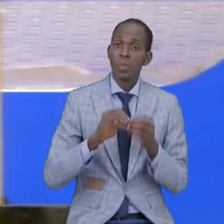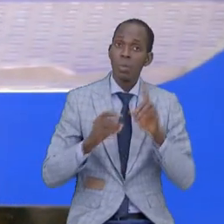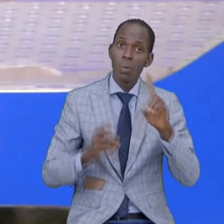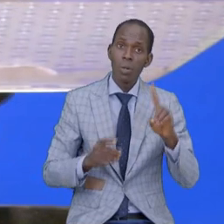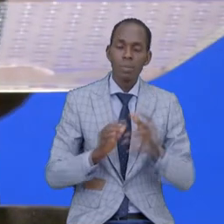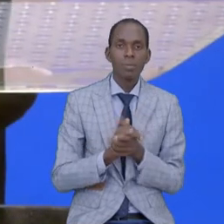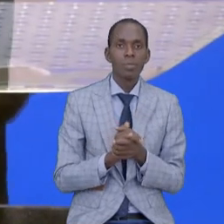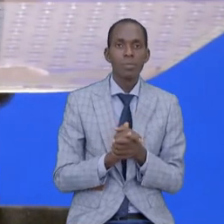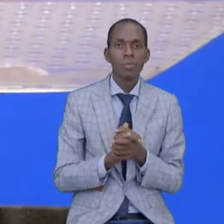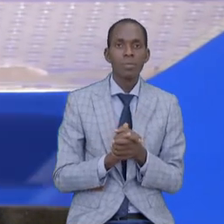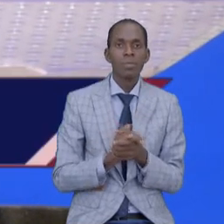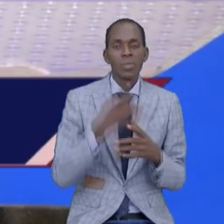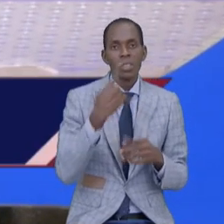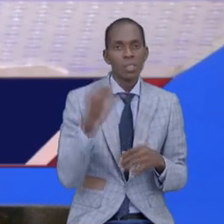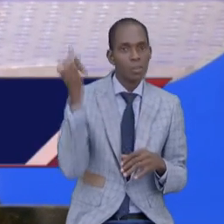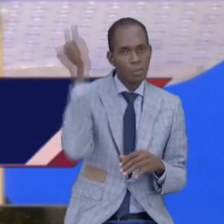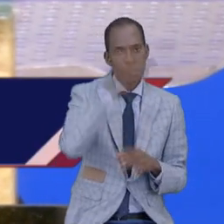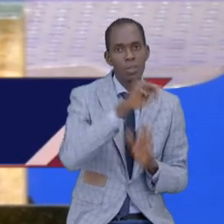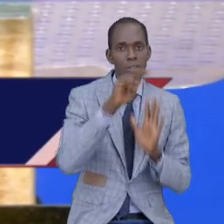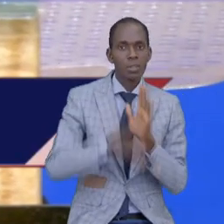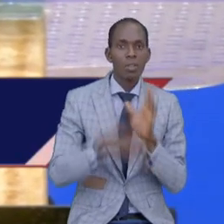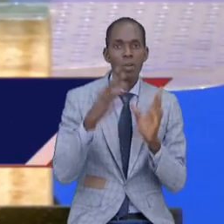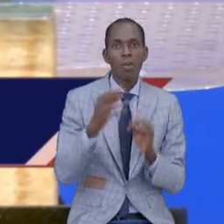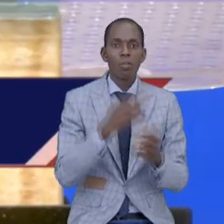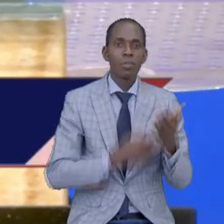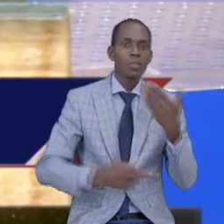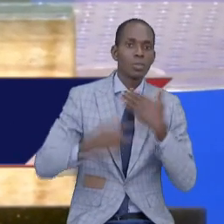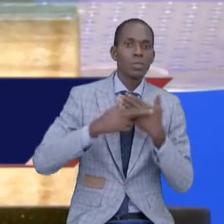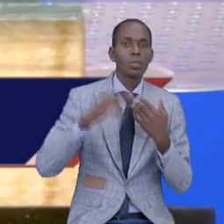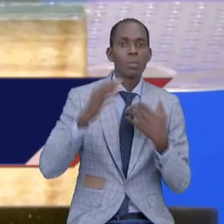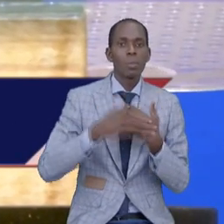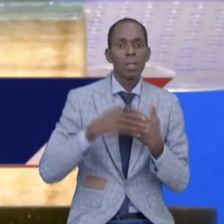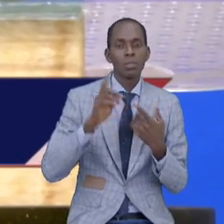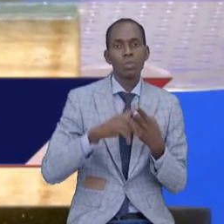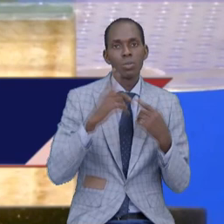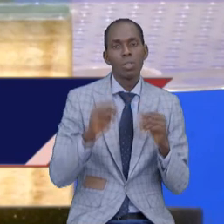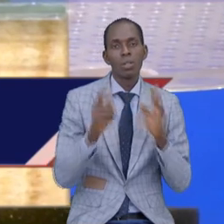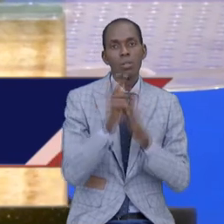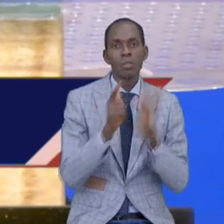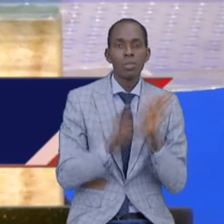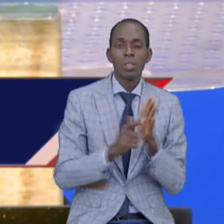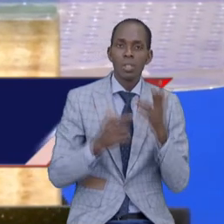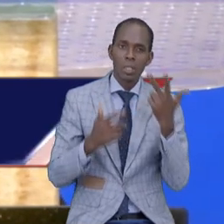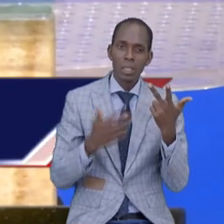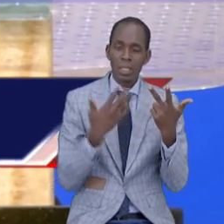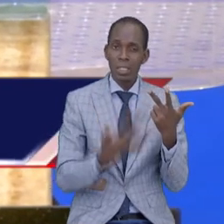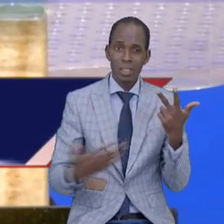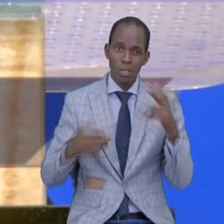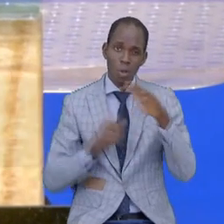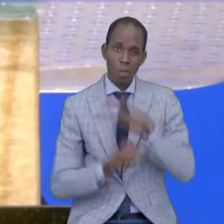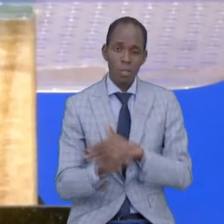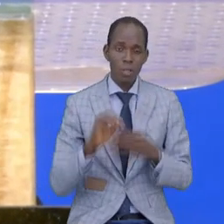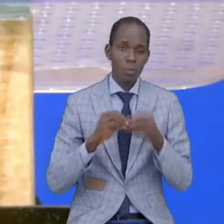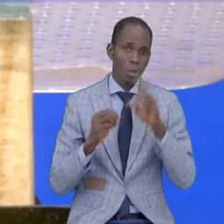Number one is the foolishness of reverting back to the law. There are three things there. Number one,